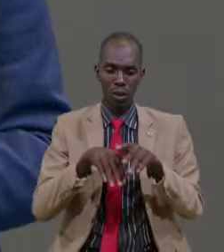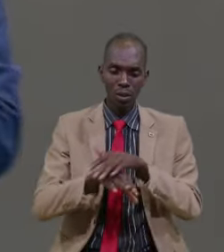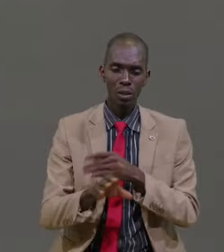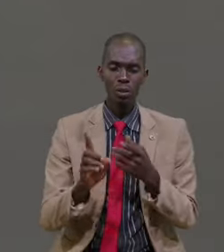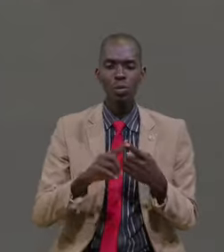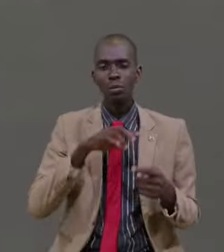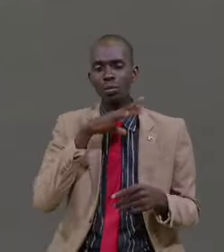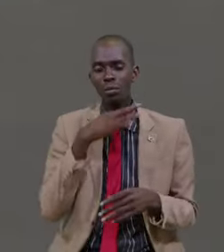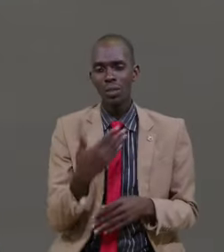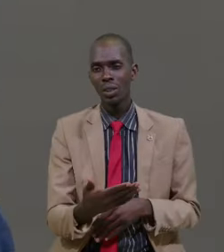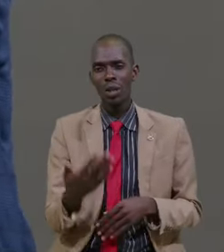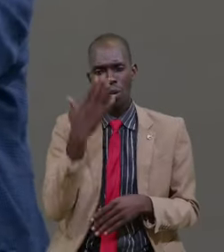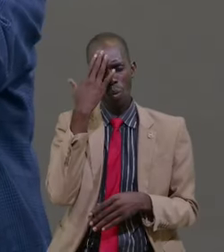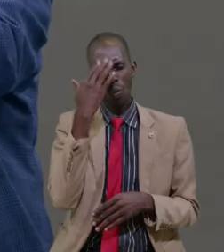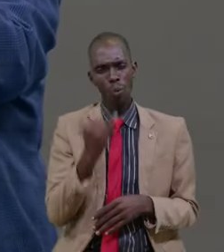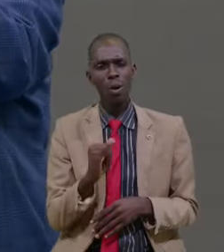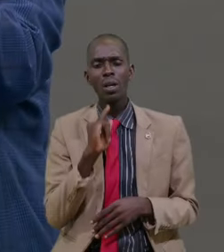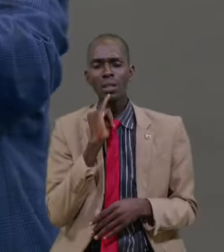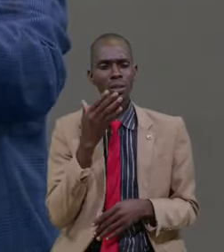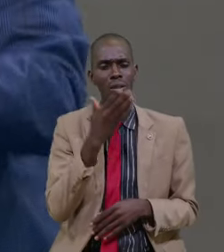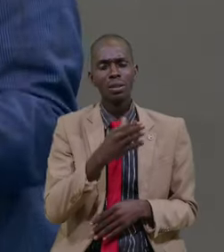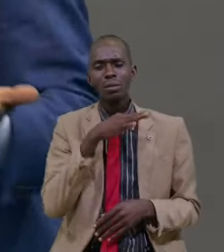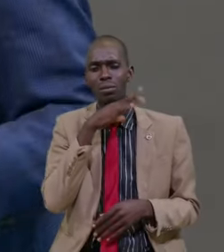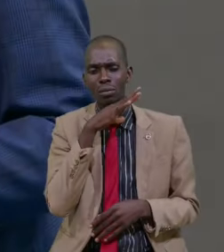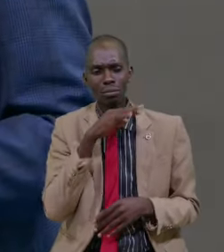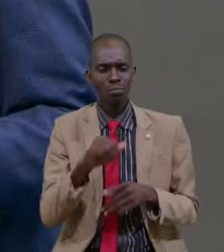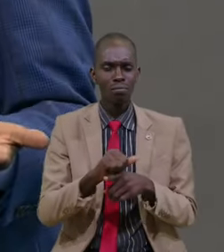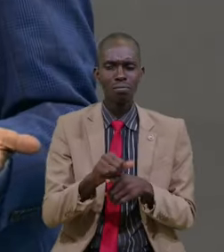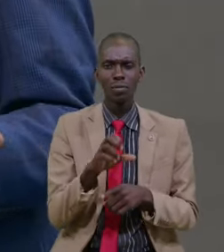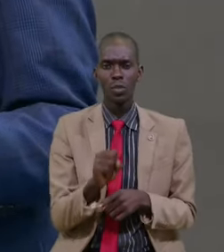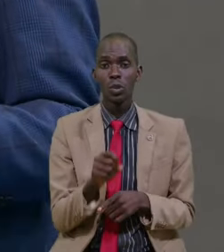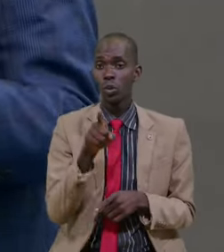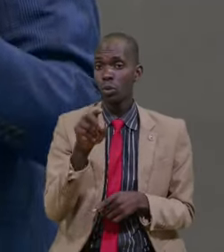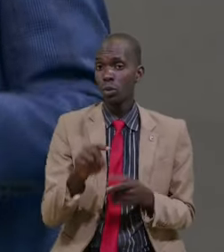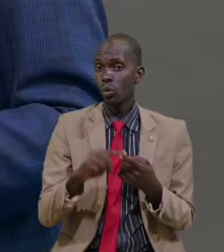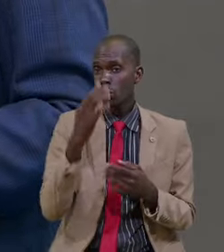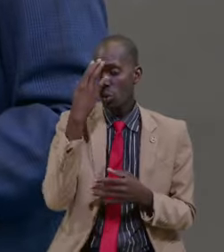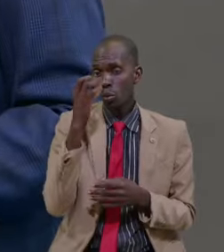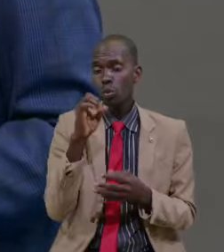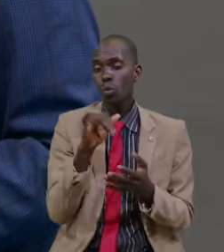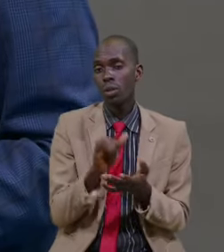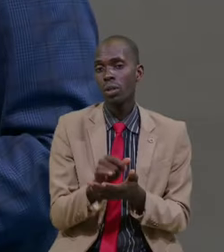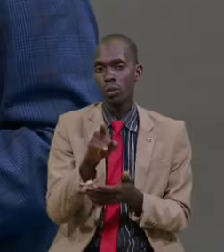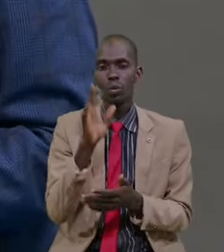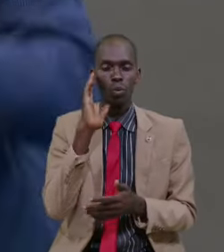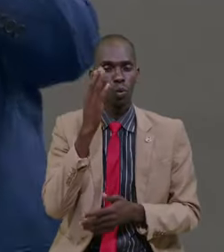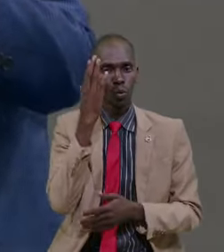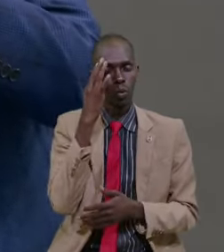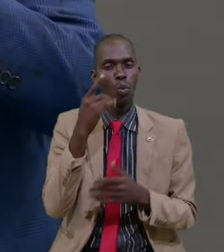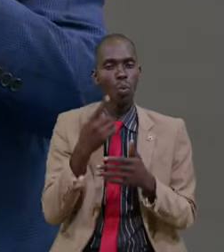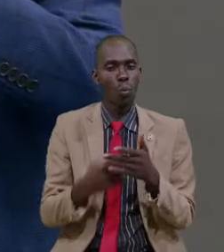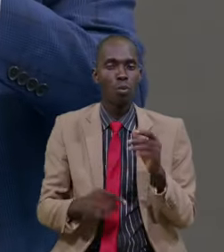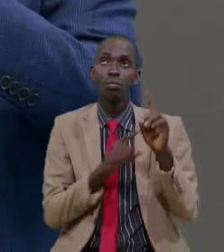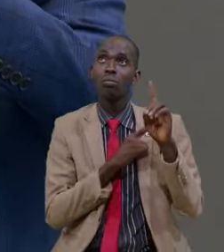Why is there corruption? We need to know so that you will know what the Lord is saving you from.